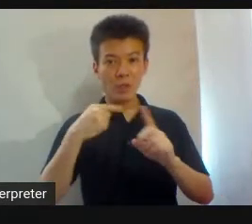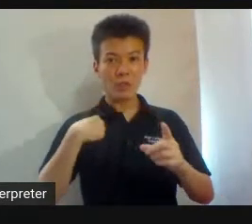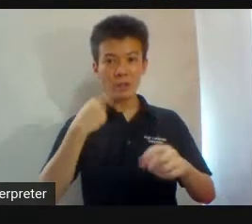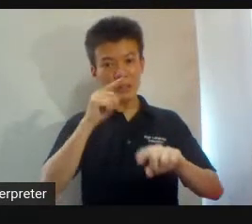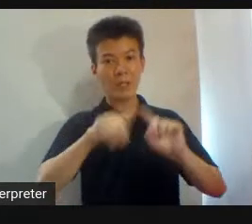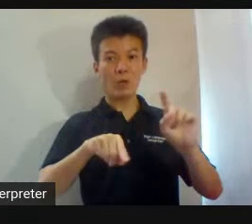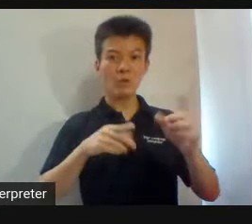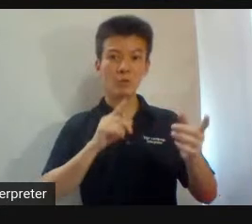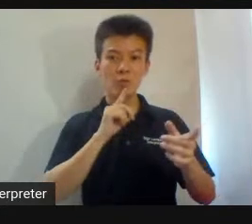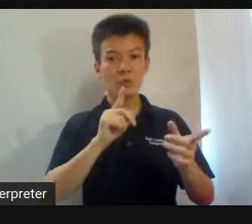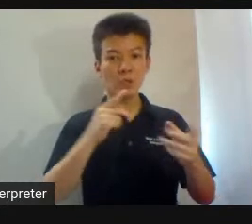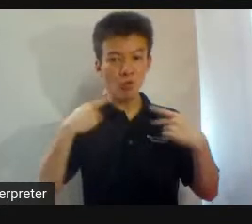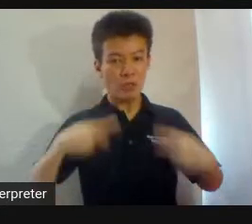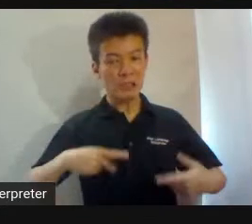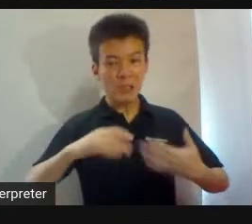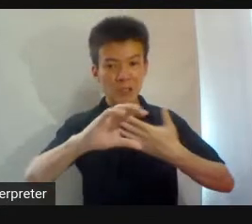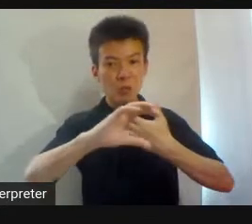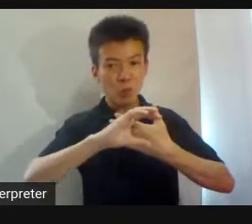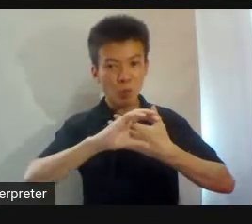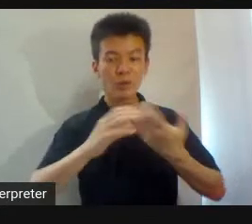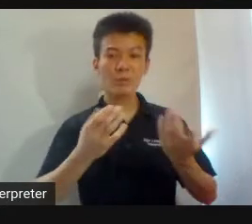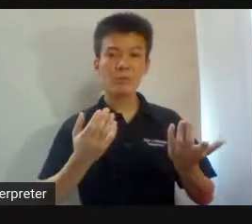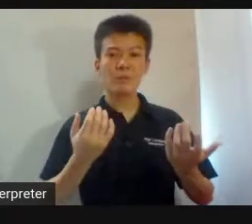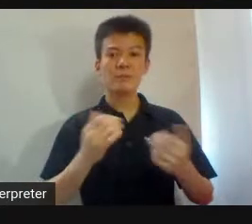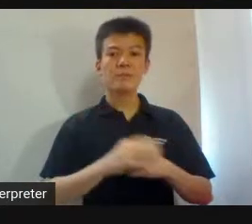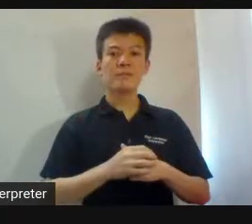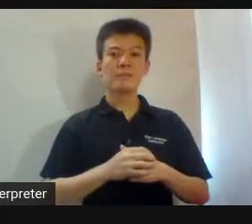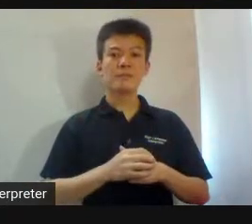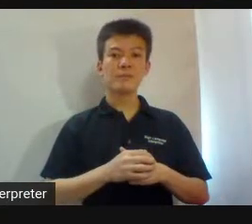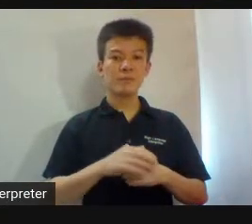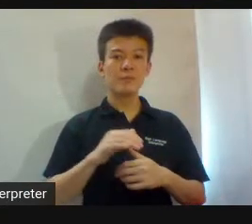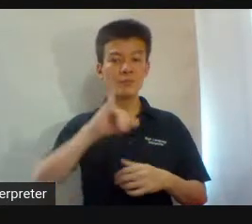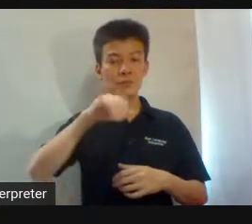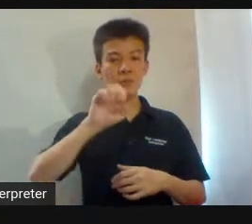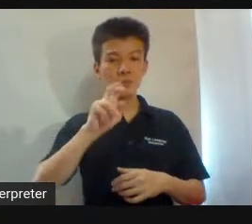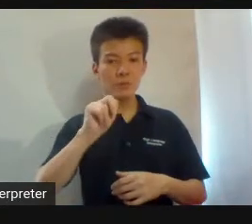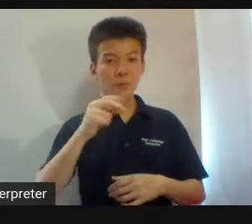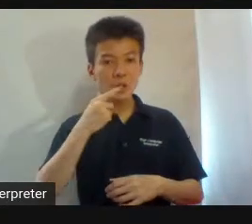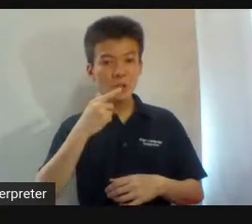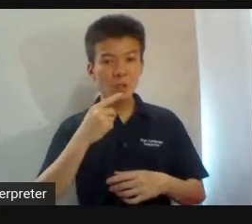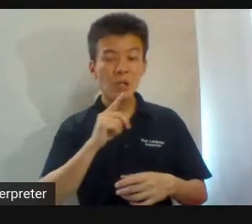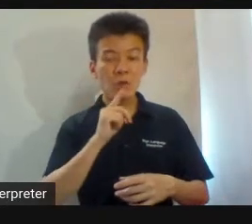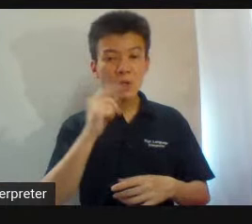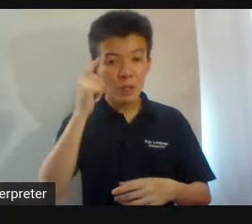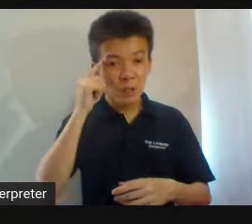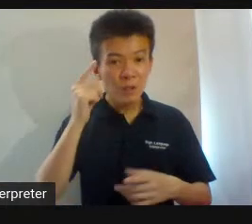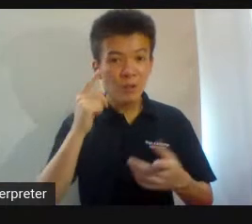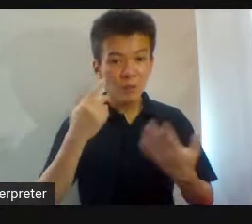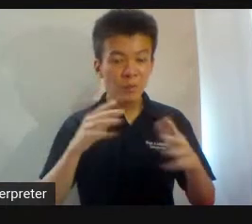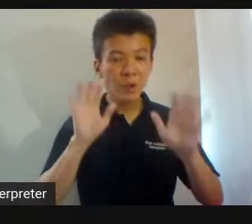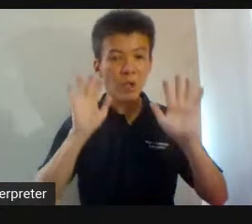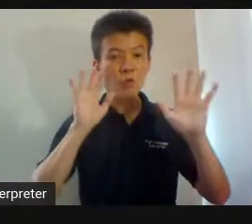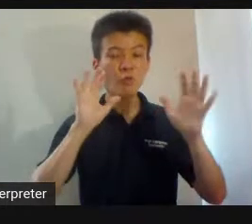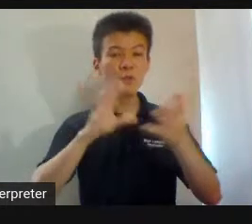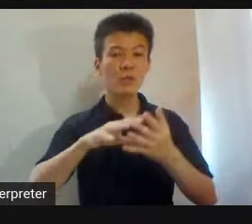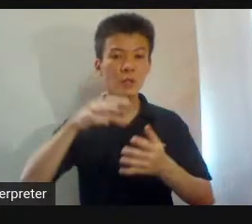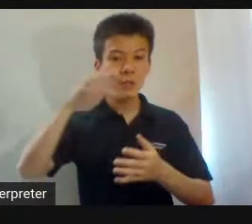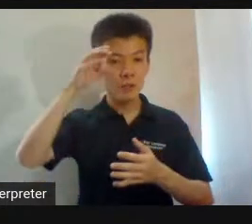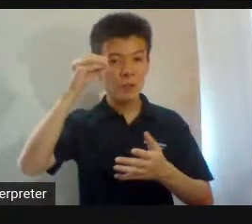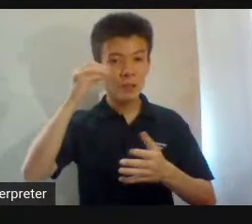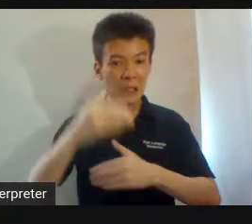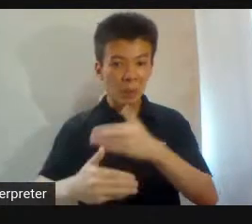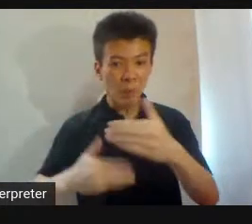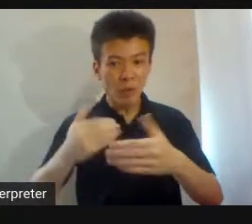actually physically close anymore? Yeah. Actually, I think it's been a wonderful learning